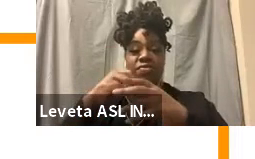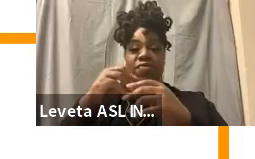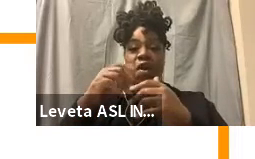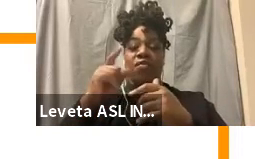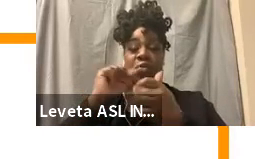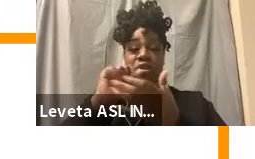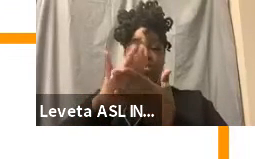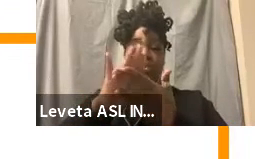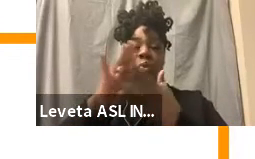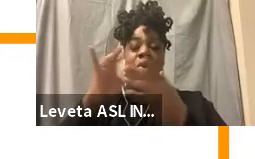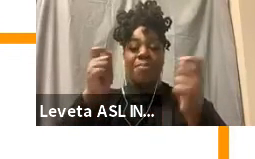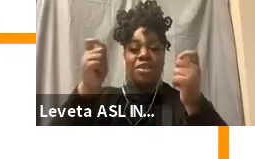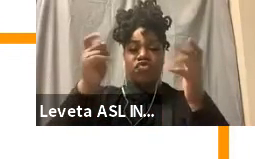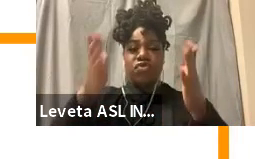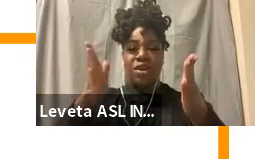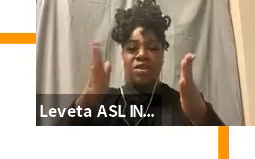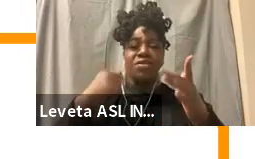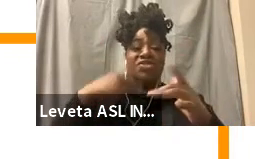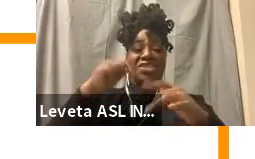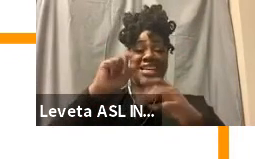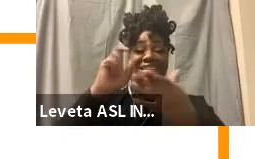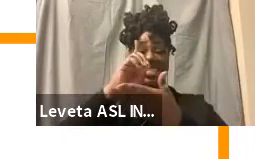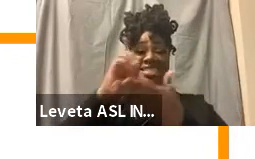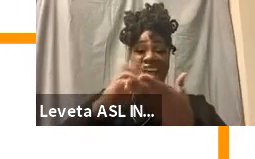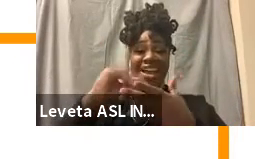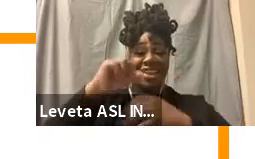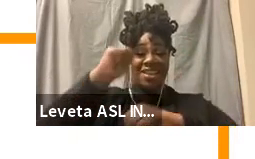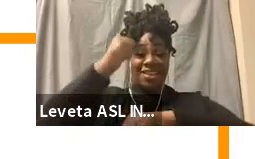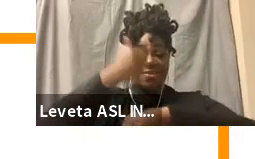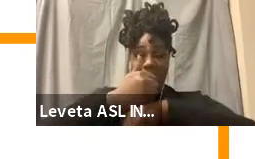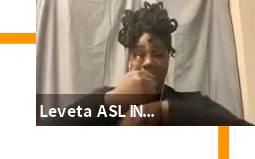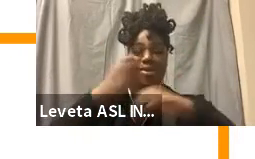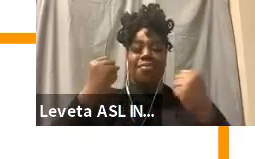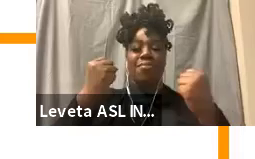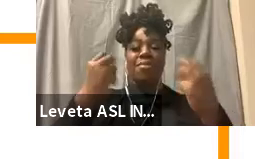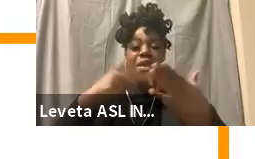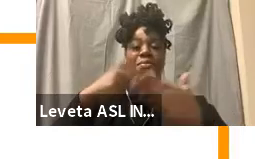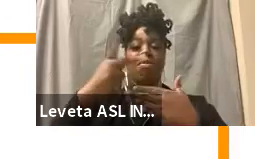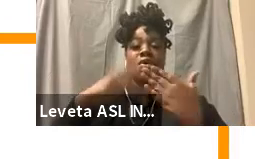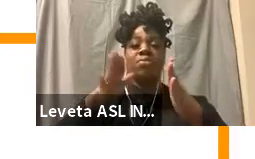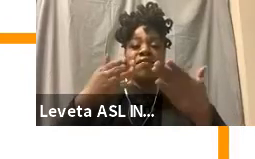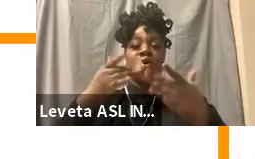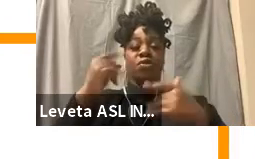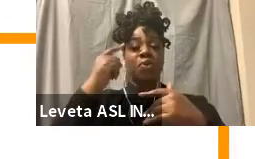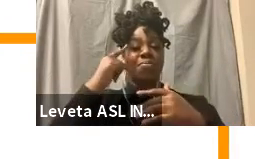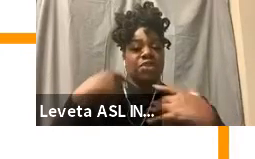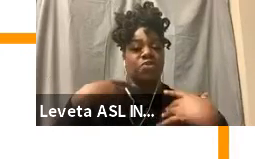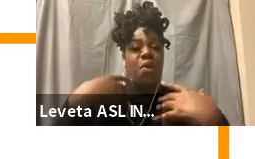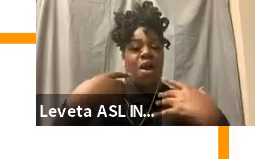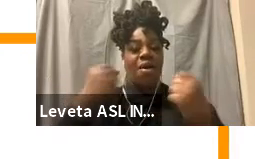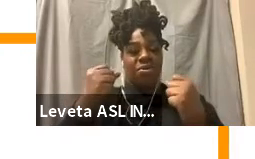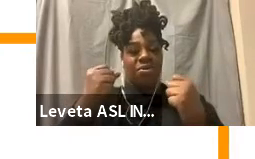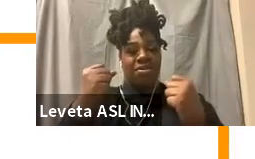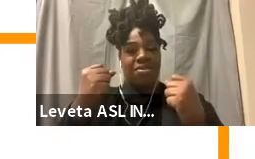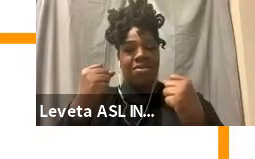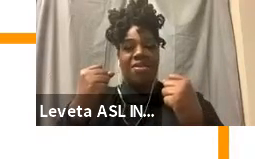implemented numerous professional development programs focused on mental health and student achievement. Welcome, Dr.